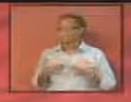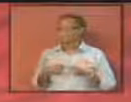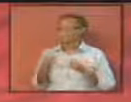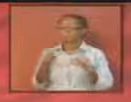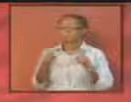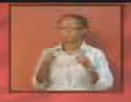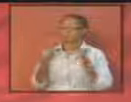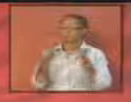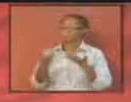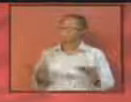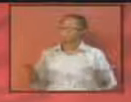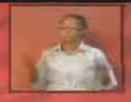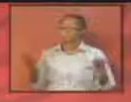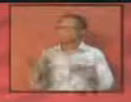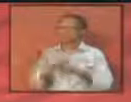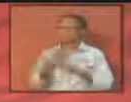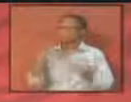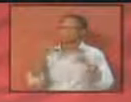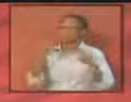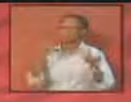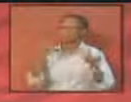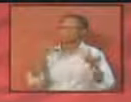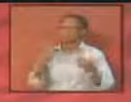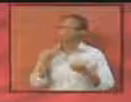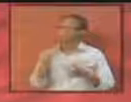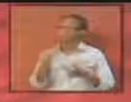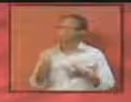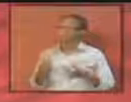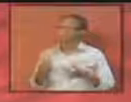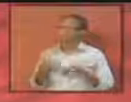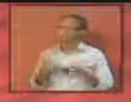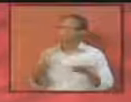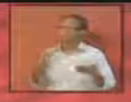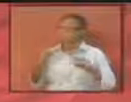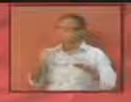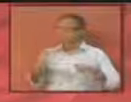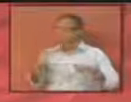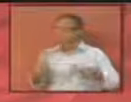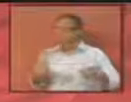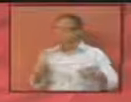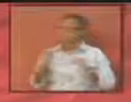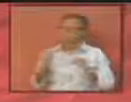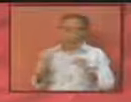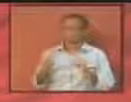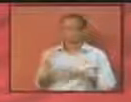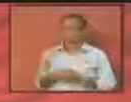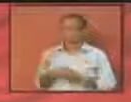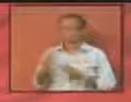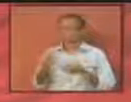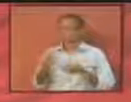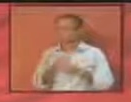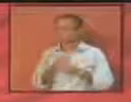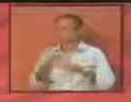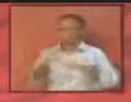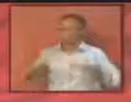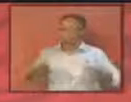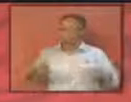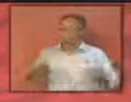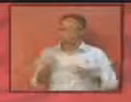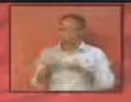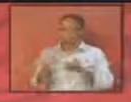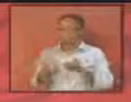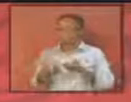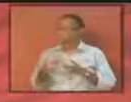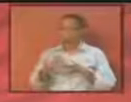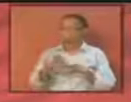the Ministry of Health, and they have the other part of the data. If we have to do specific investigations, we really liaise with them about